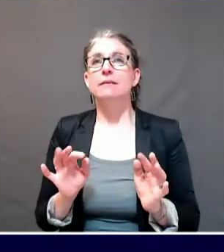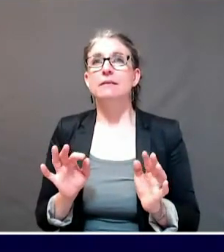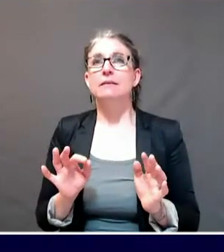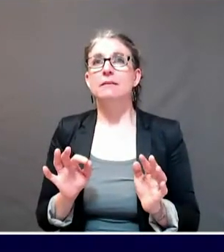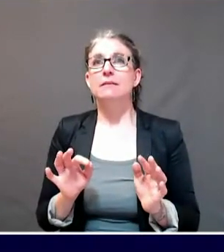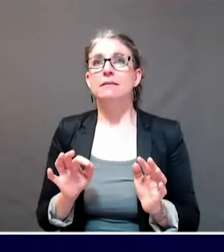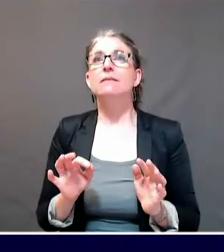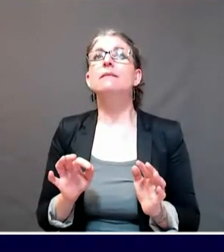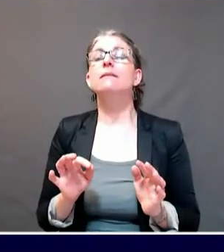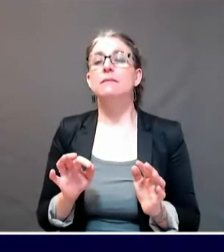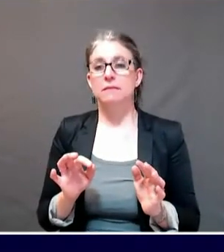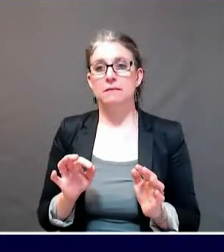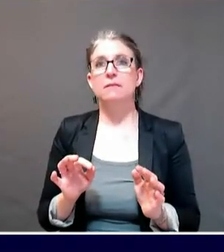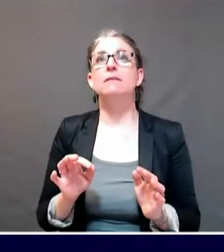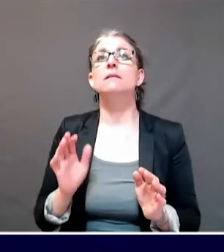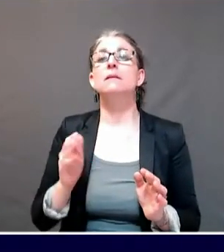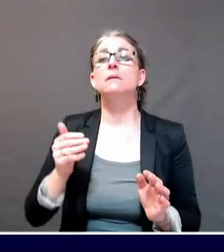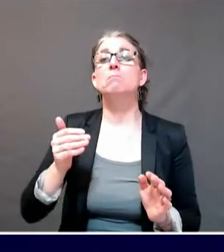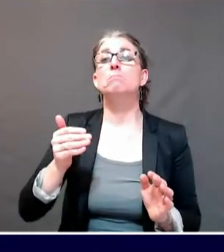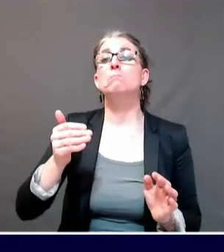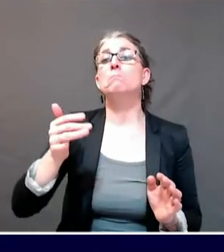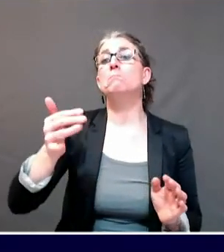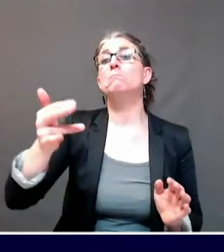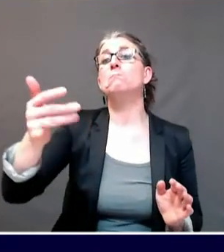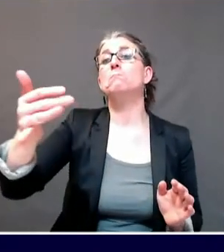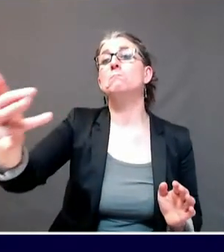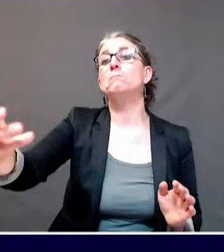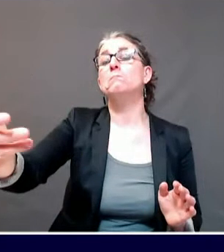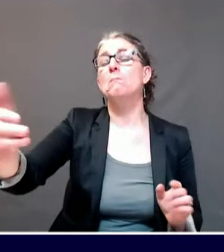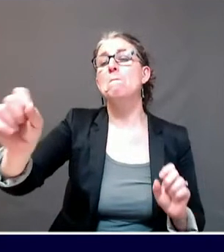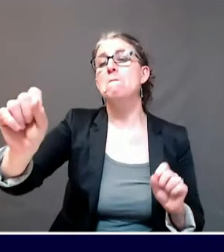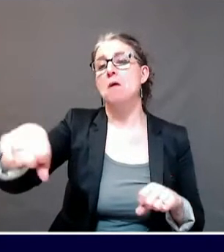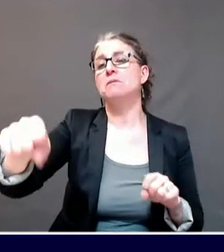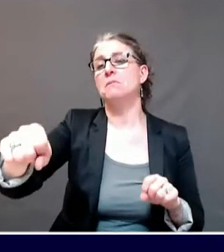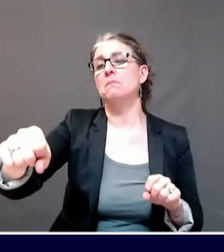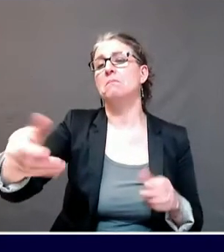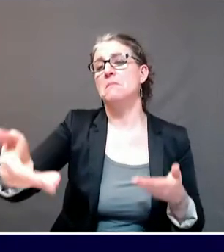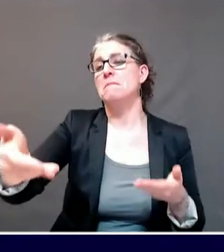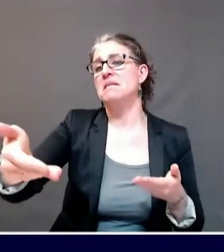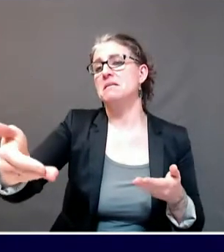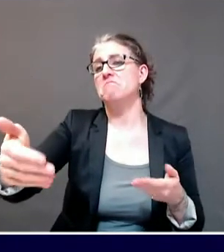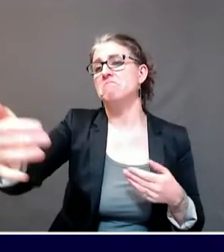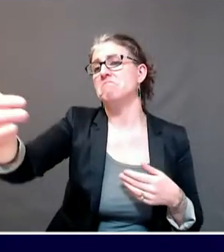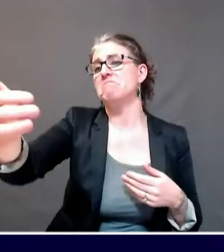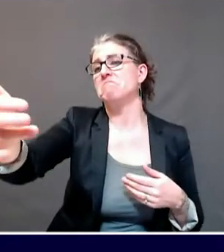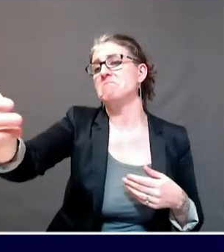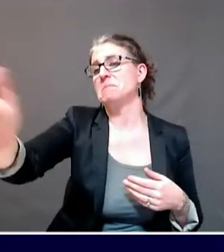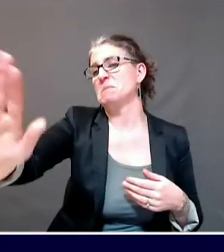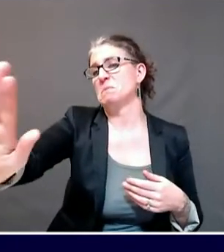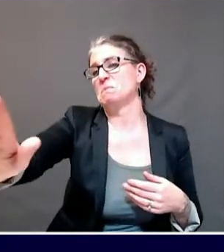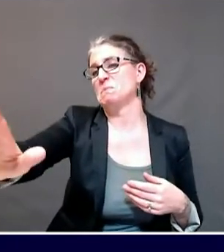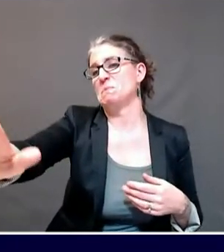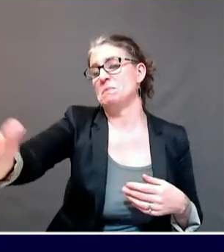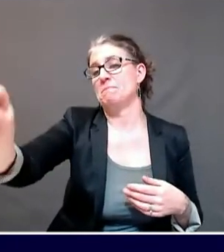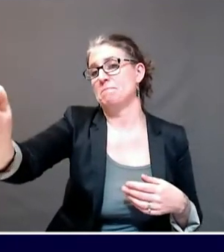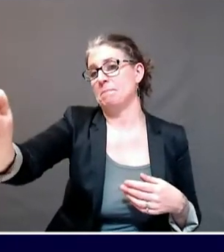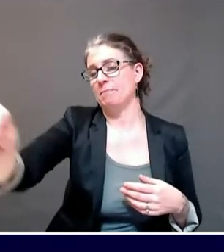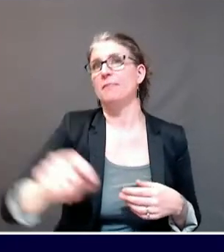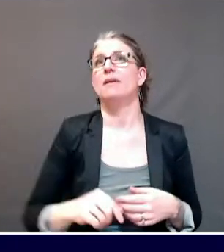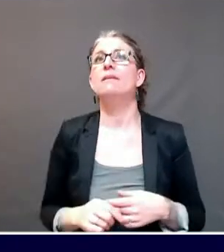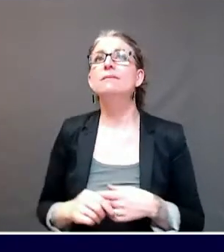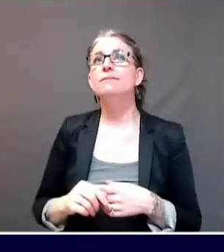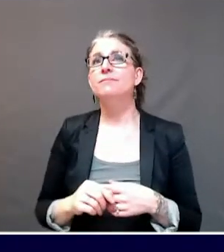no vaccine, no medication in the history of recorded medications or vaccines is 100% effective,